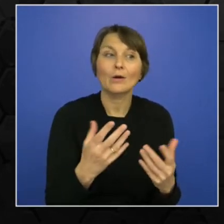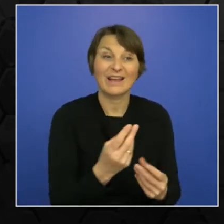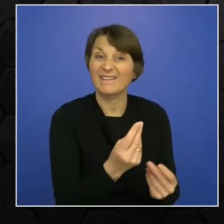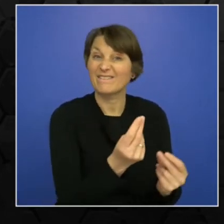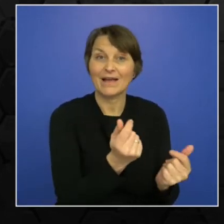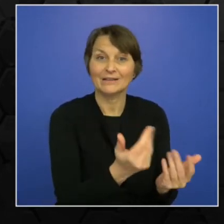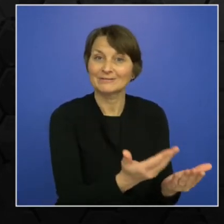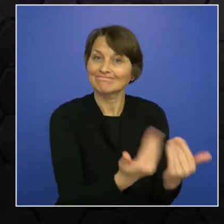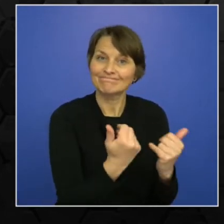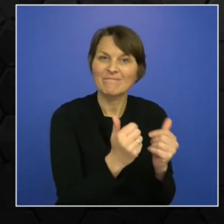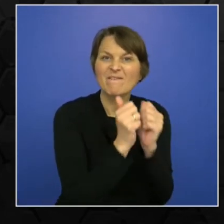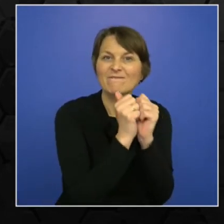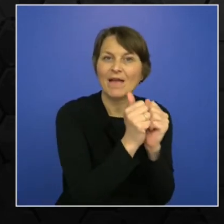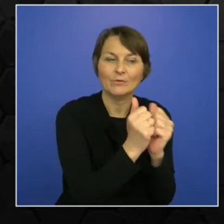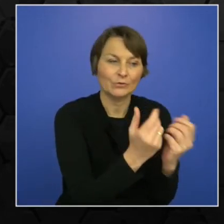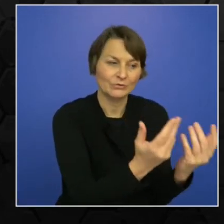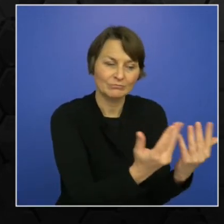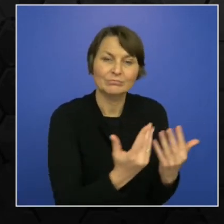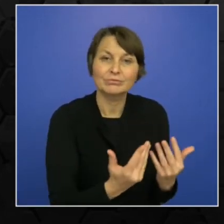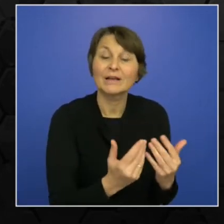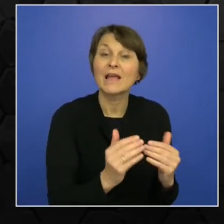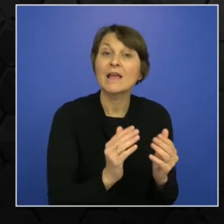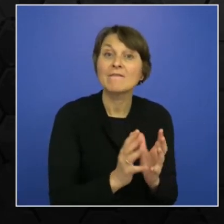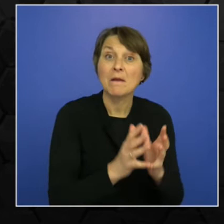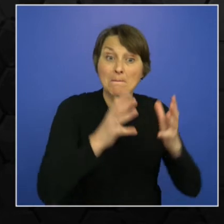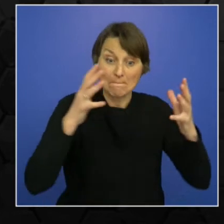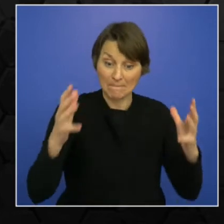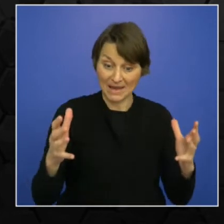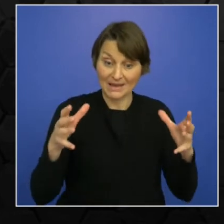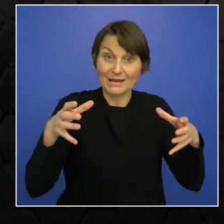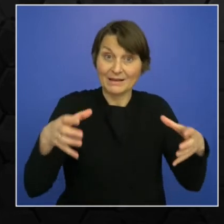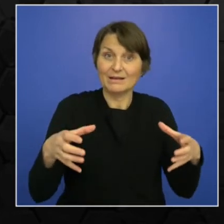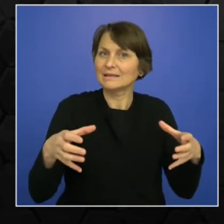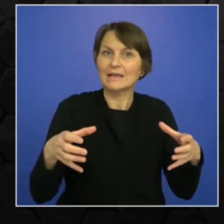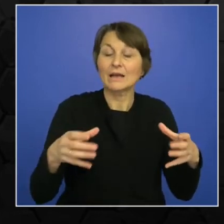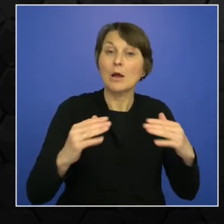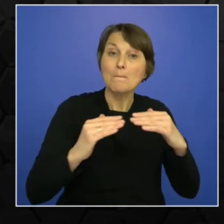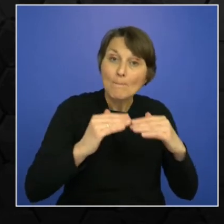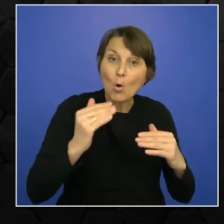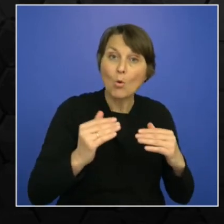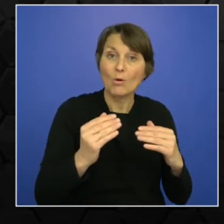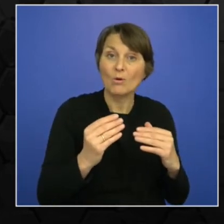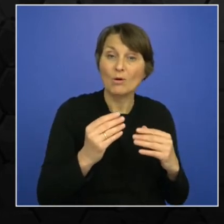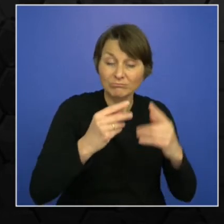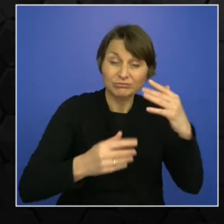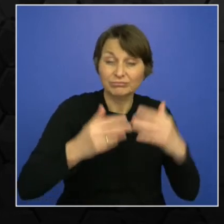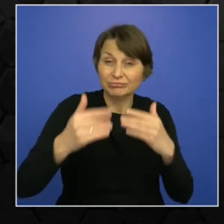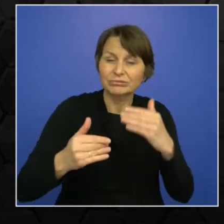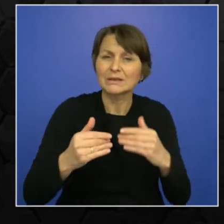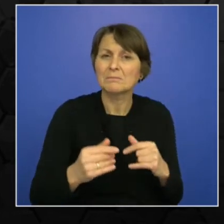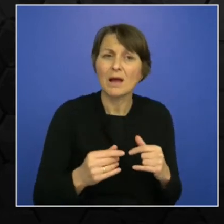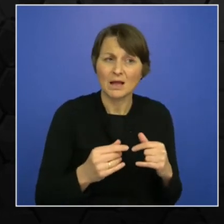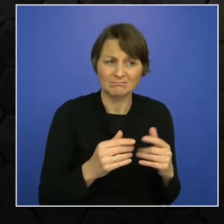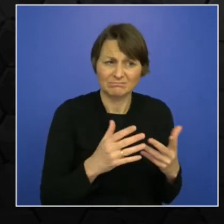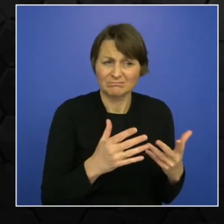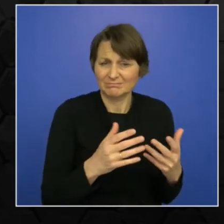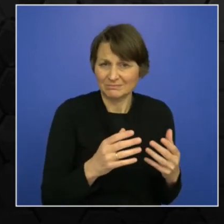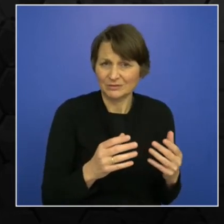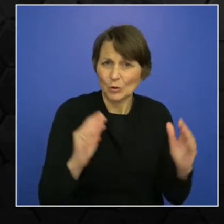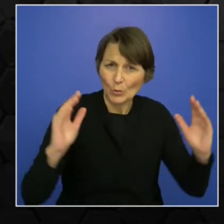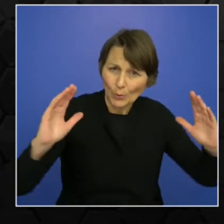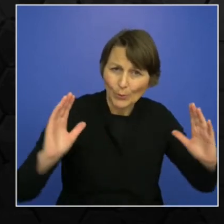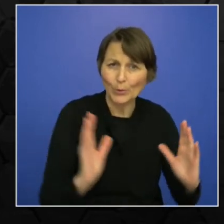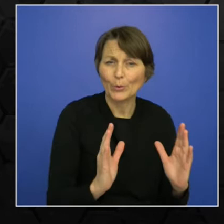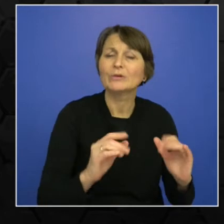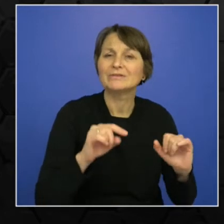we require more time. If we have restricted decimal numbers, we won't require much time to access. So that is how